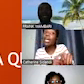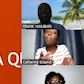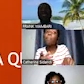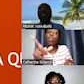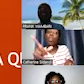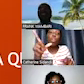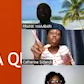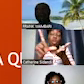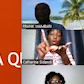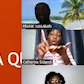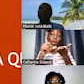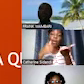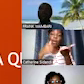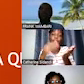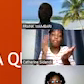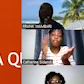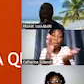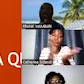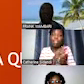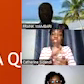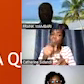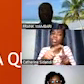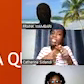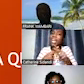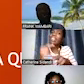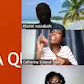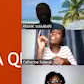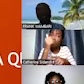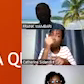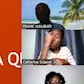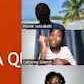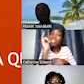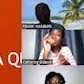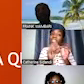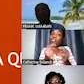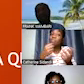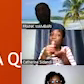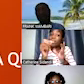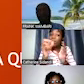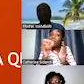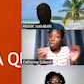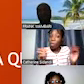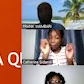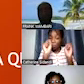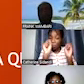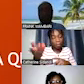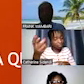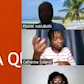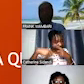like debentures, because those ones, if you don't pay, they will come for you very, very fast.